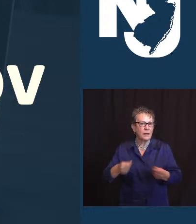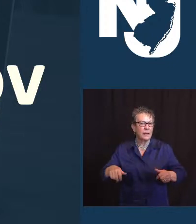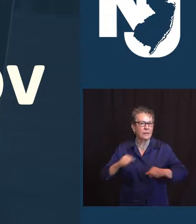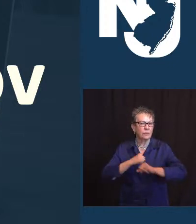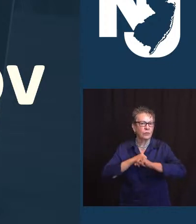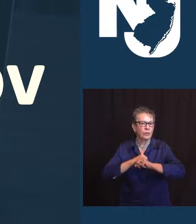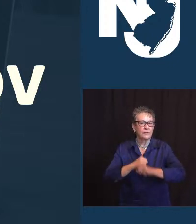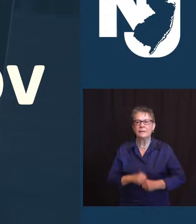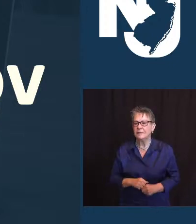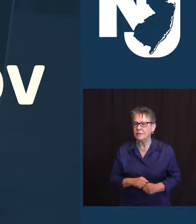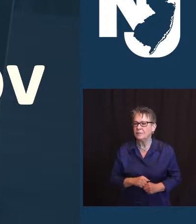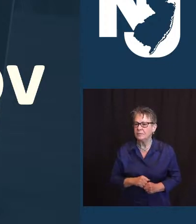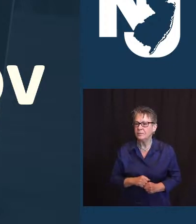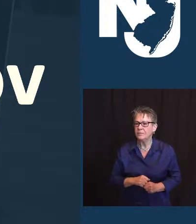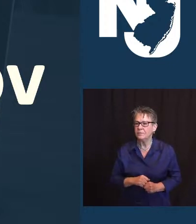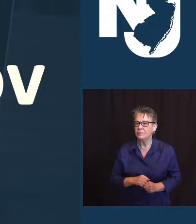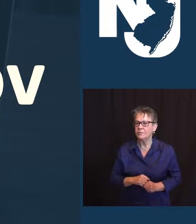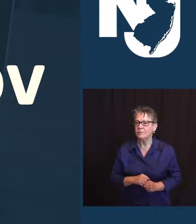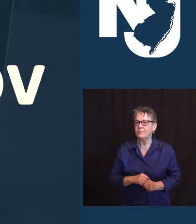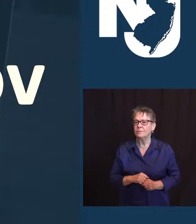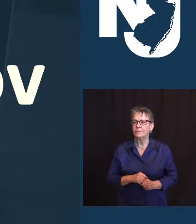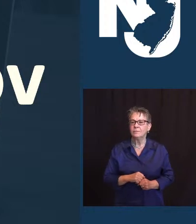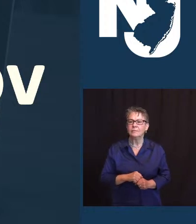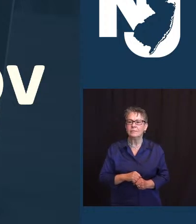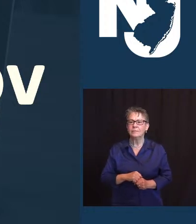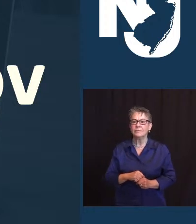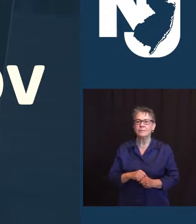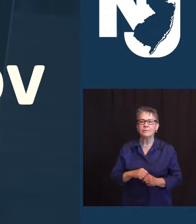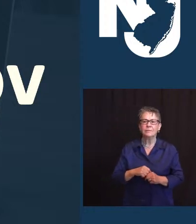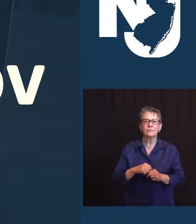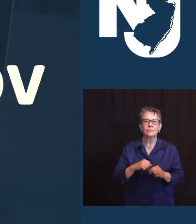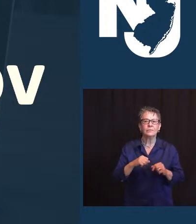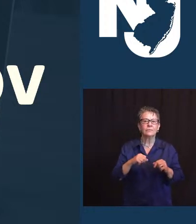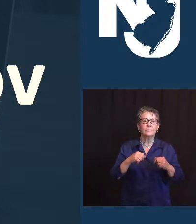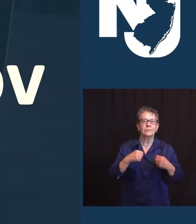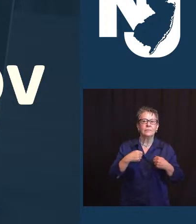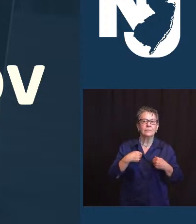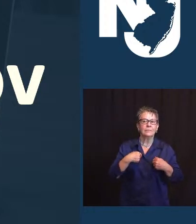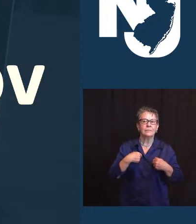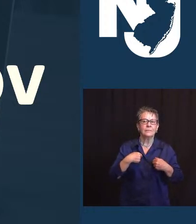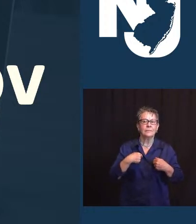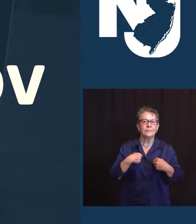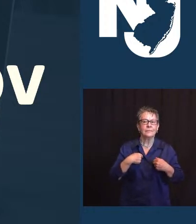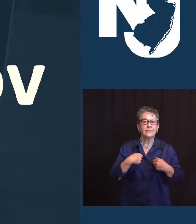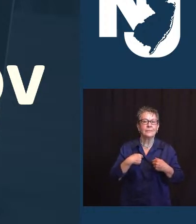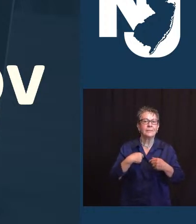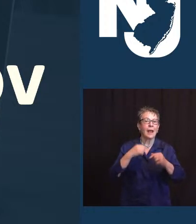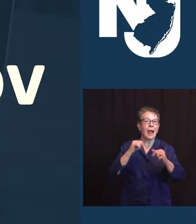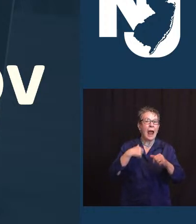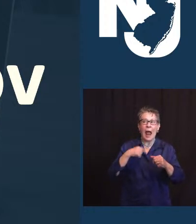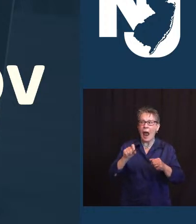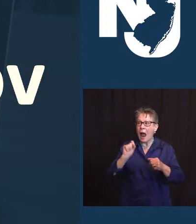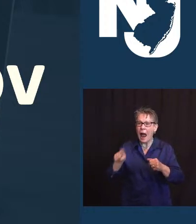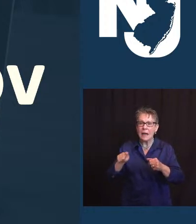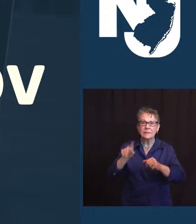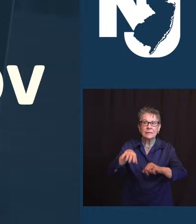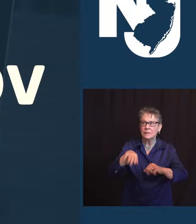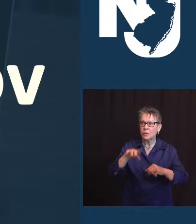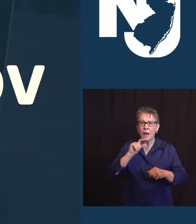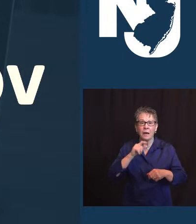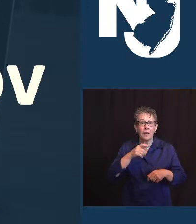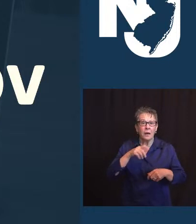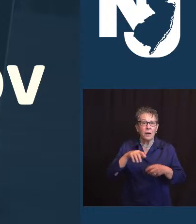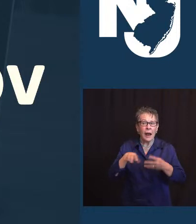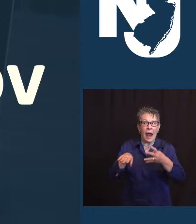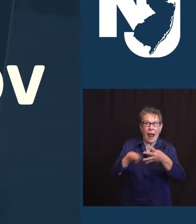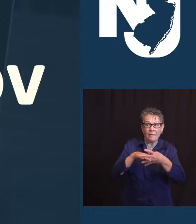women are up 30-24 over Brigham Young at halftime. So we're going to have a very quick press conference today, Judy,